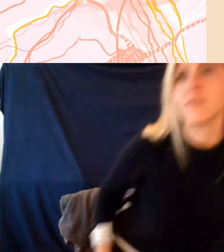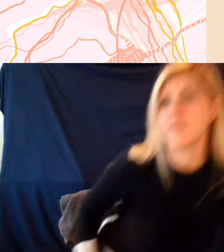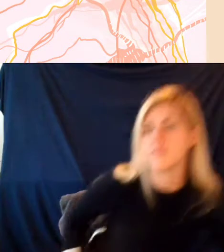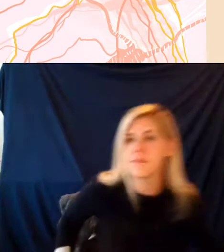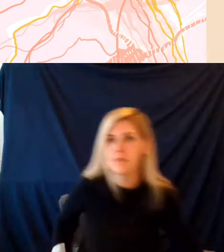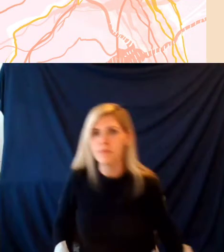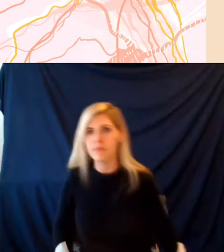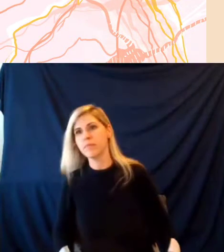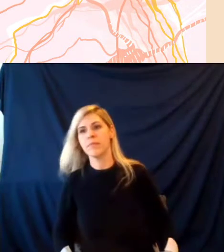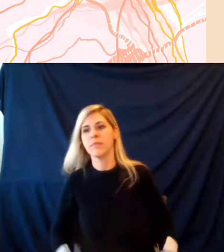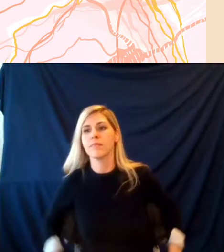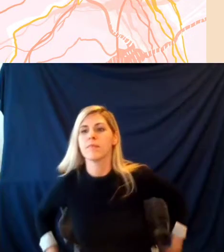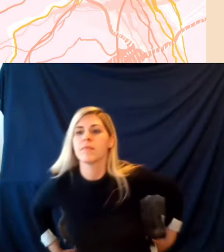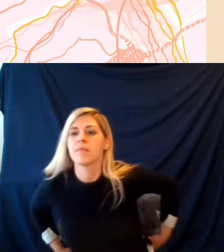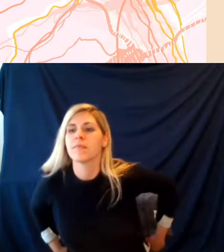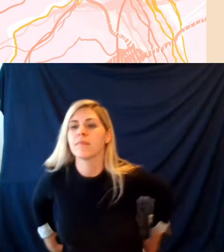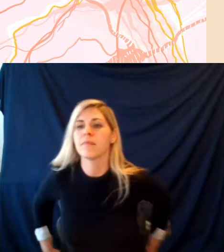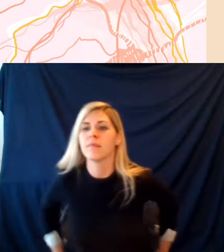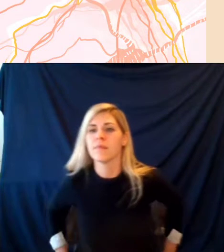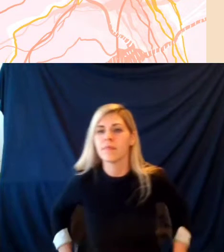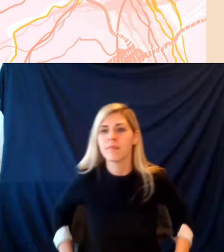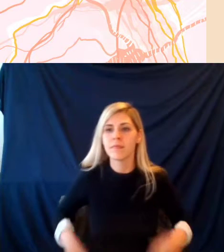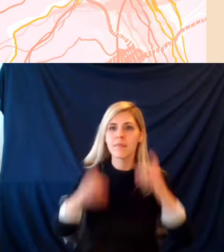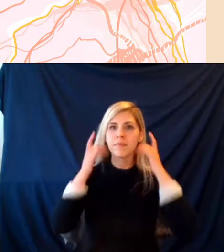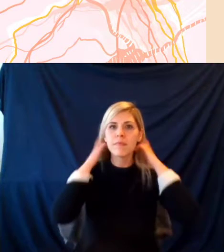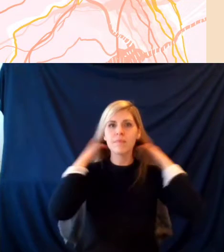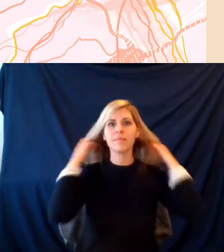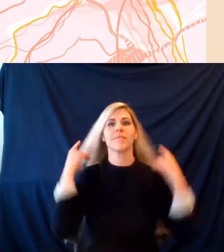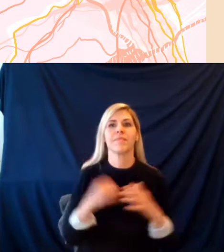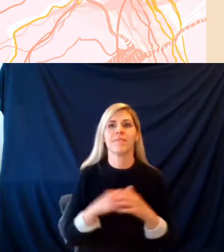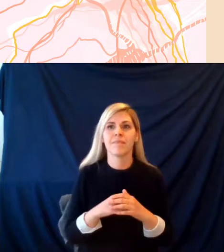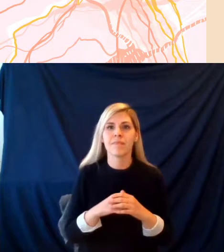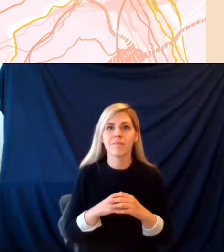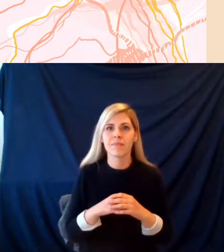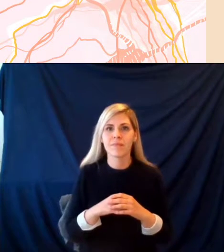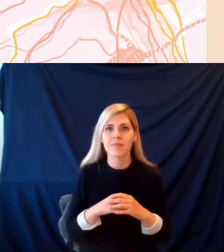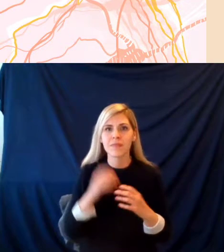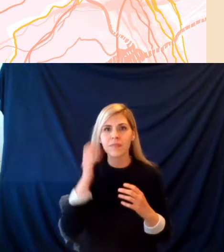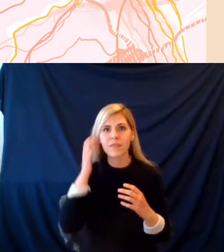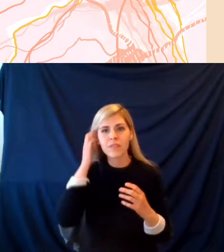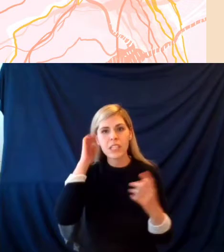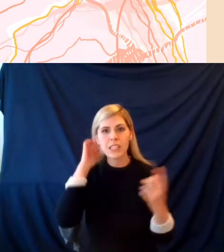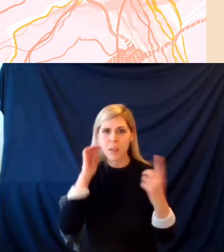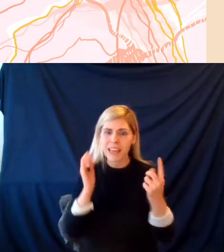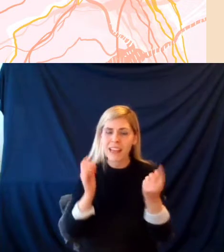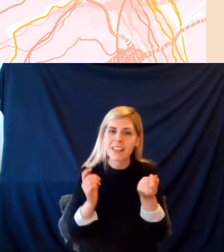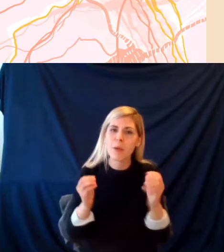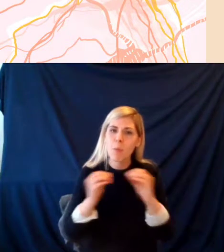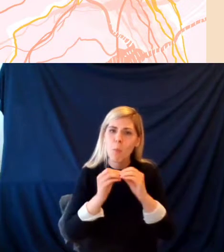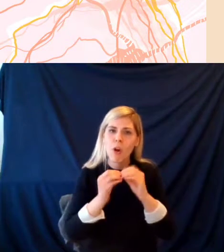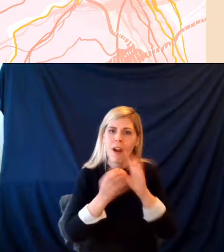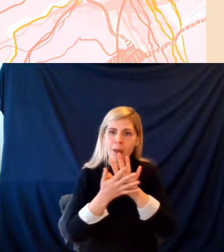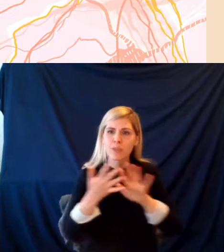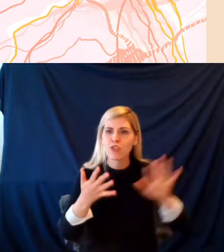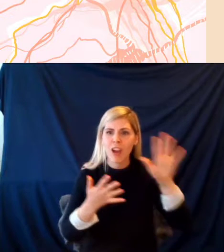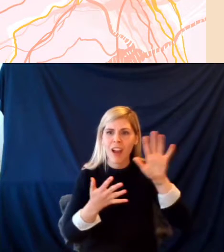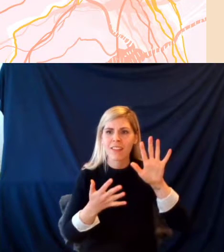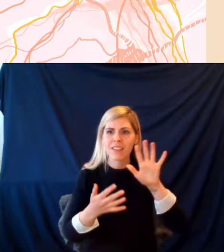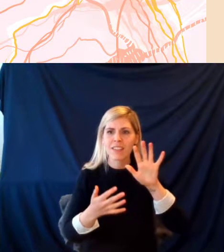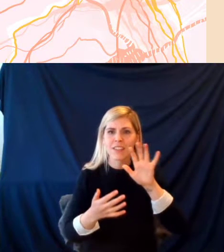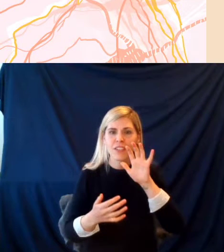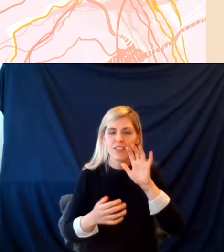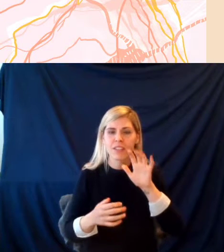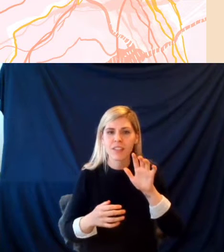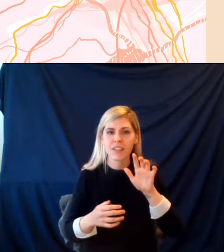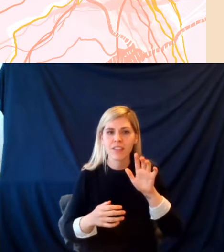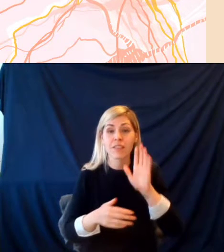detect more complex cues, right? So something a little bit less or a little bit more abstract than just a spike.